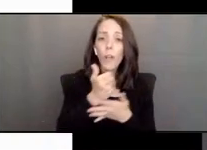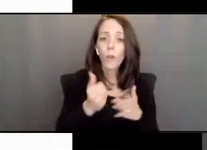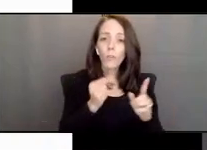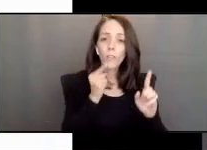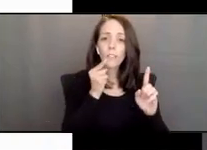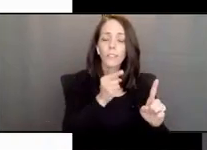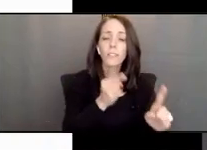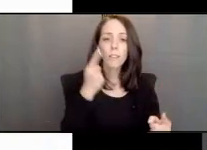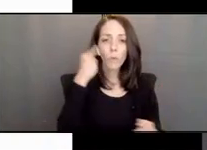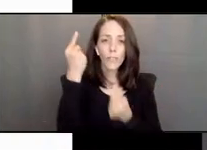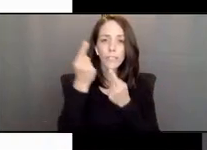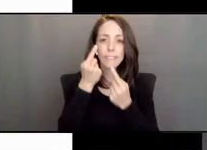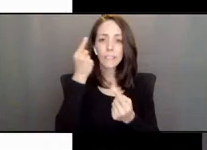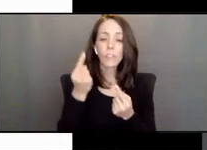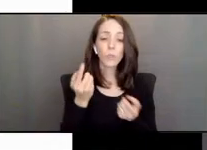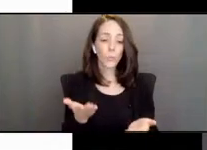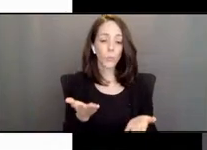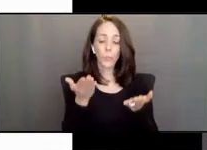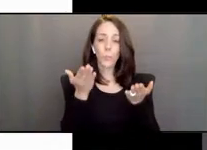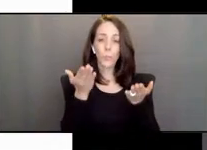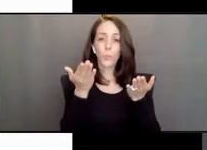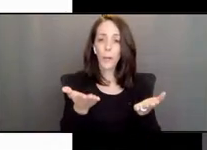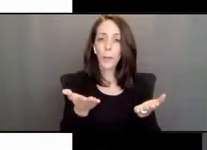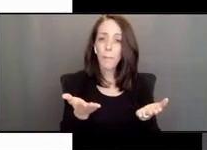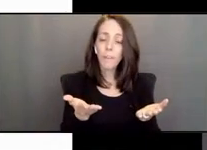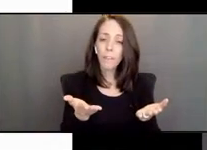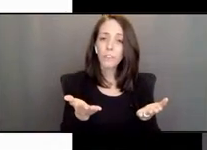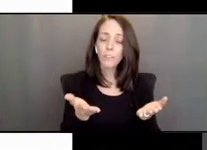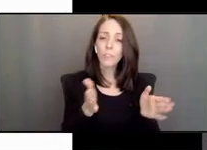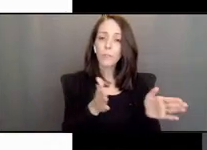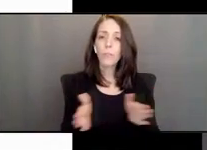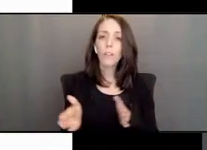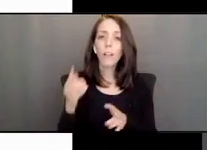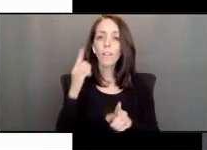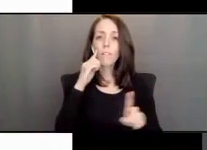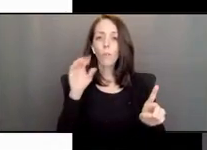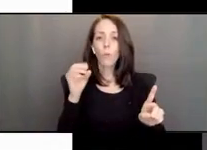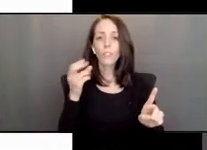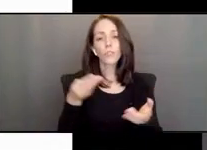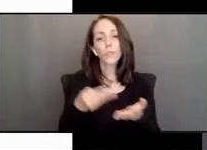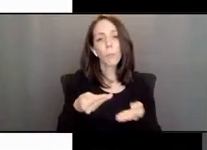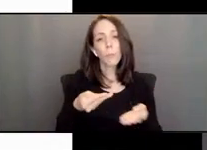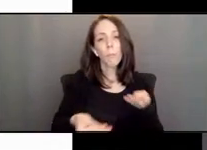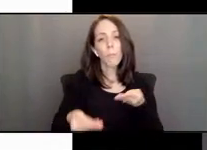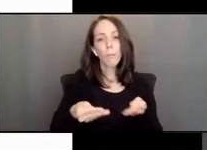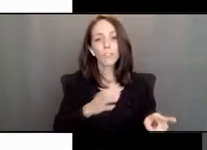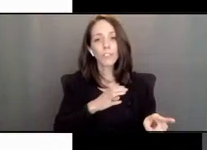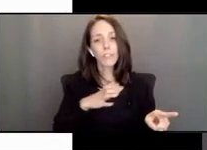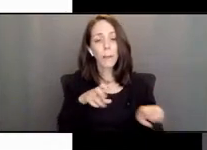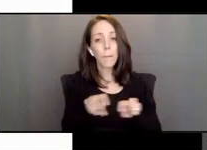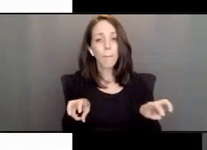and recommended our plan to the OHSU Budget Committee and the University Cabinet.